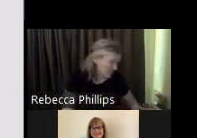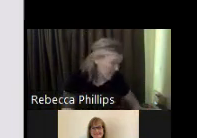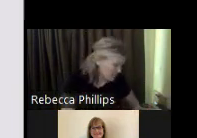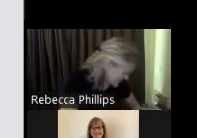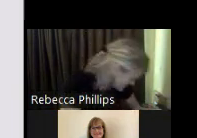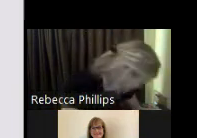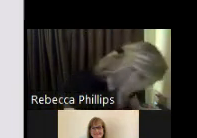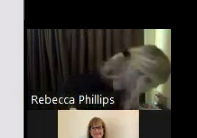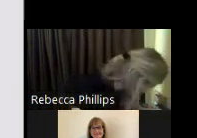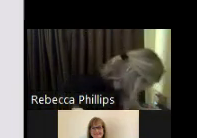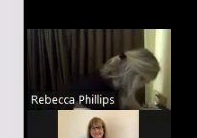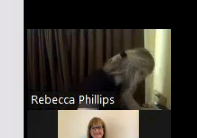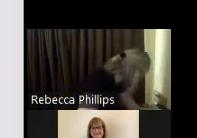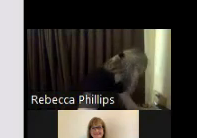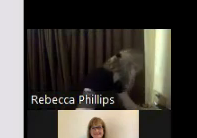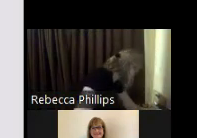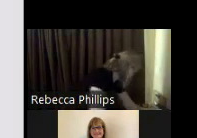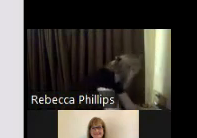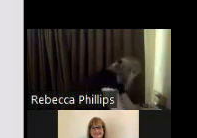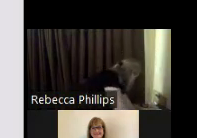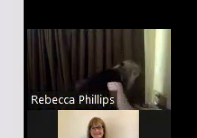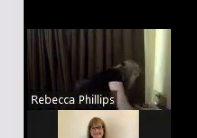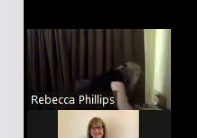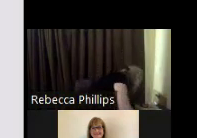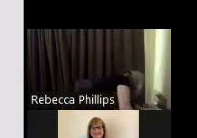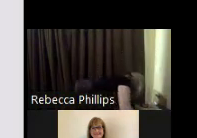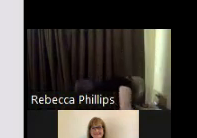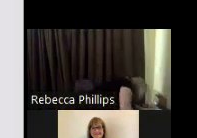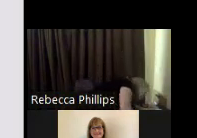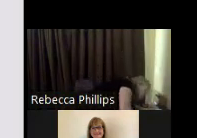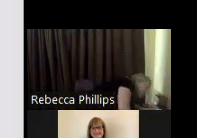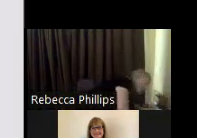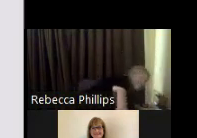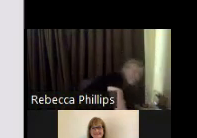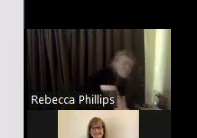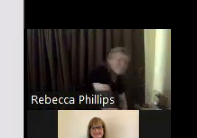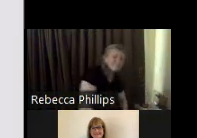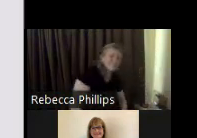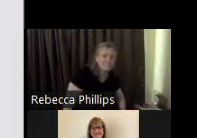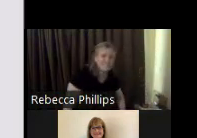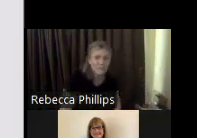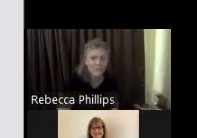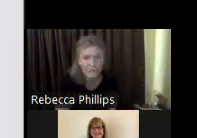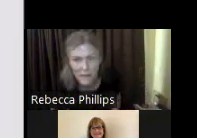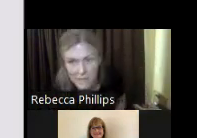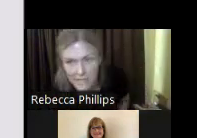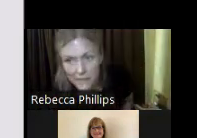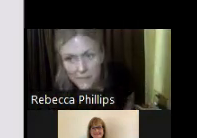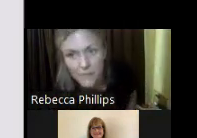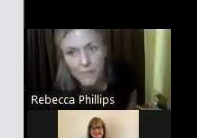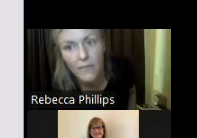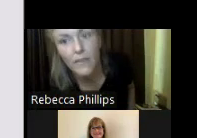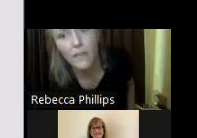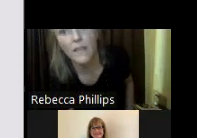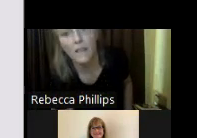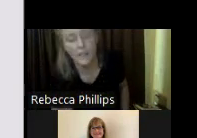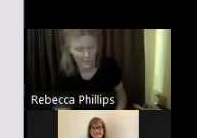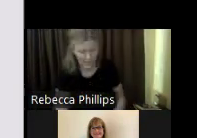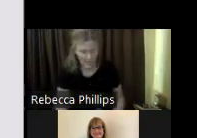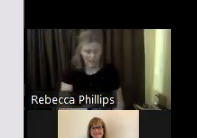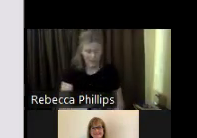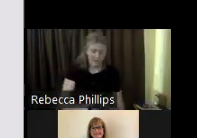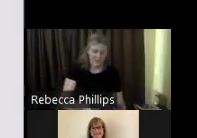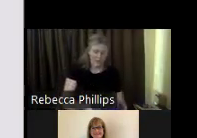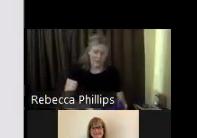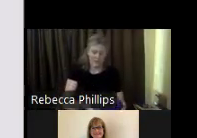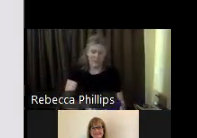So we have a couple minutes. That was just, where did you get it from? Amazon? Amazon. Yeah, I just ordered it from Amazon.